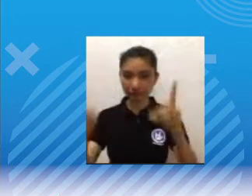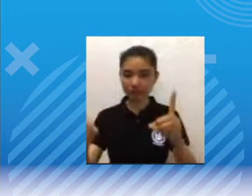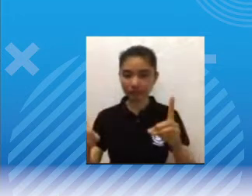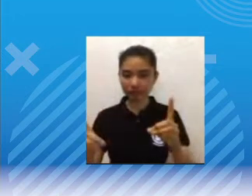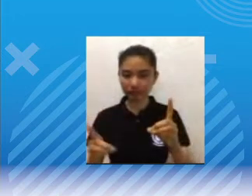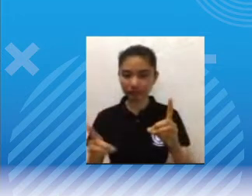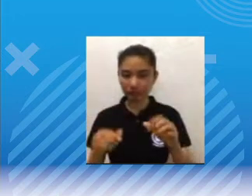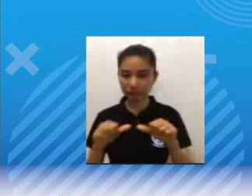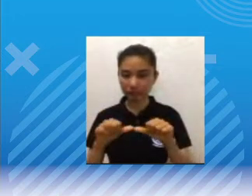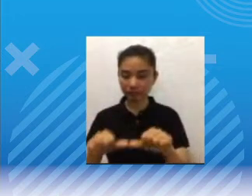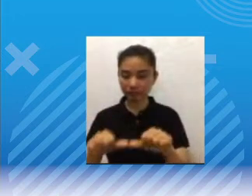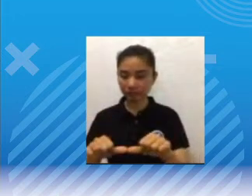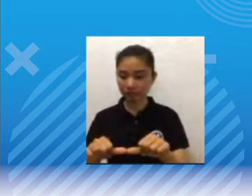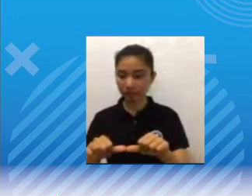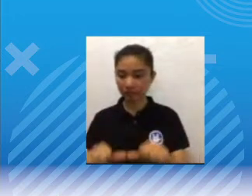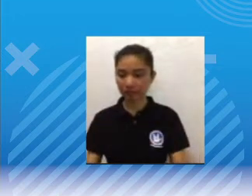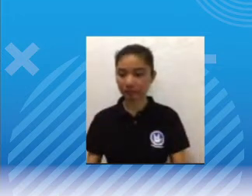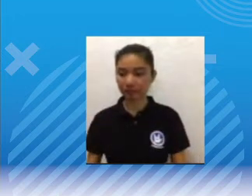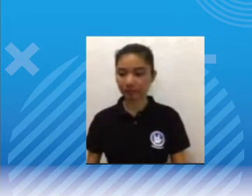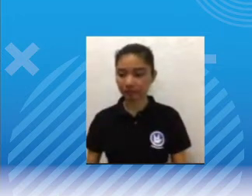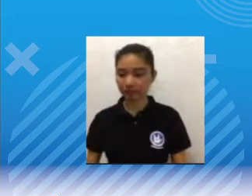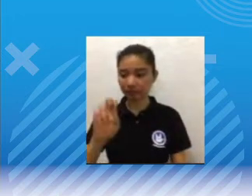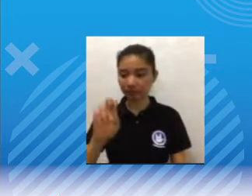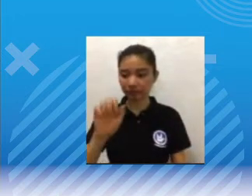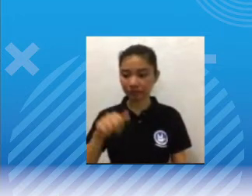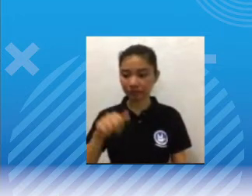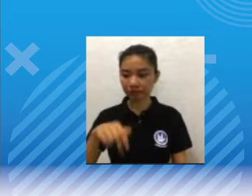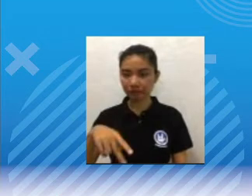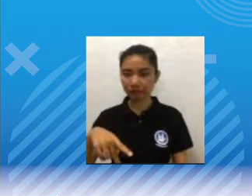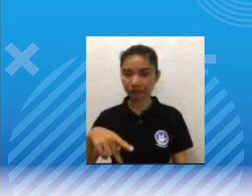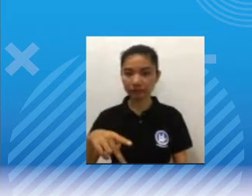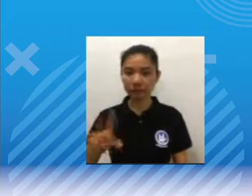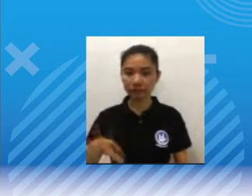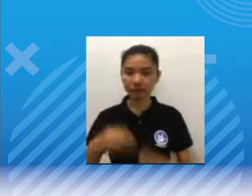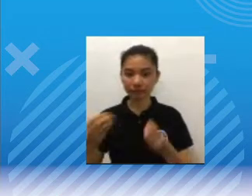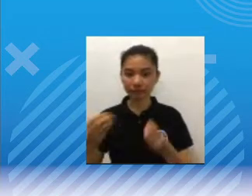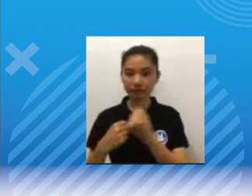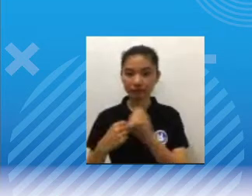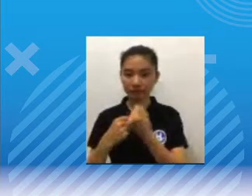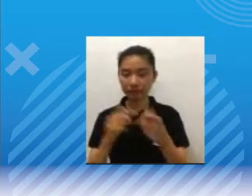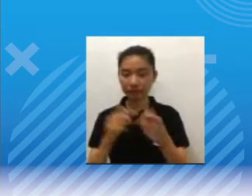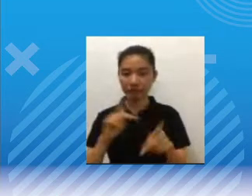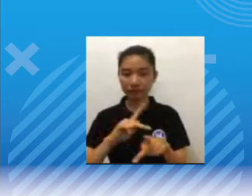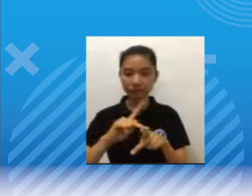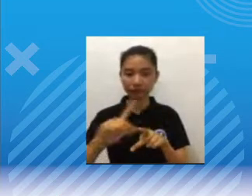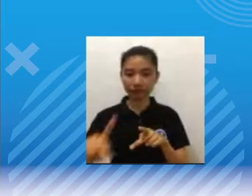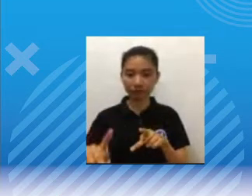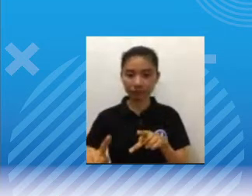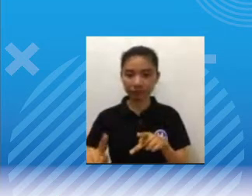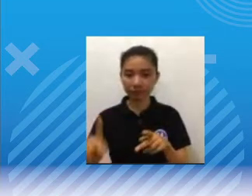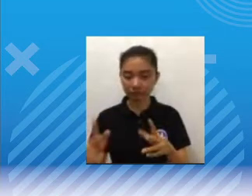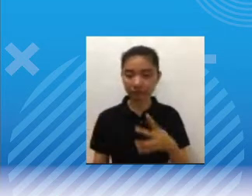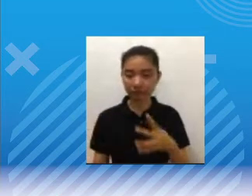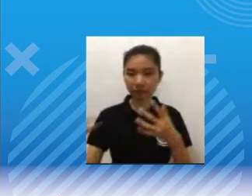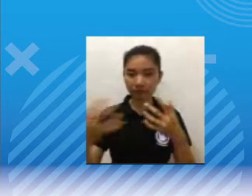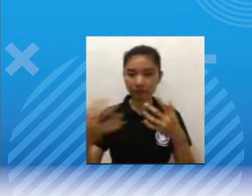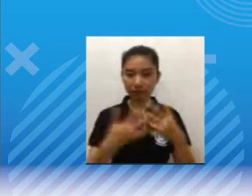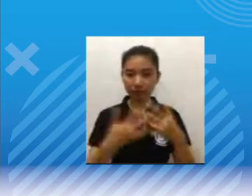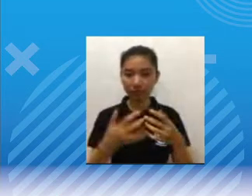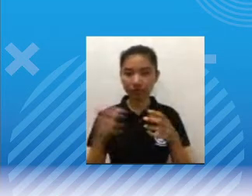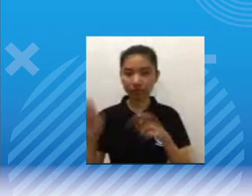professional development programs that will enable teachers to adopt and or respond more quickly and effectively to